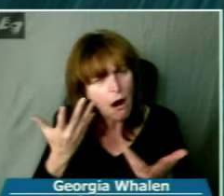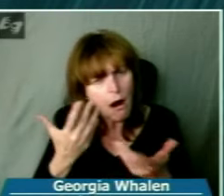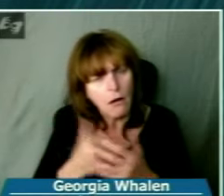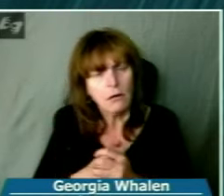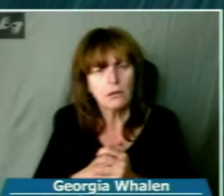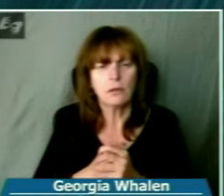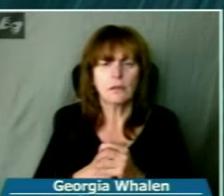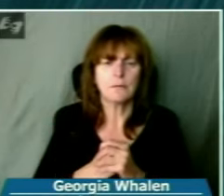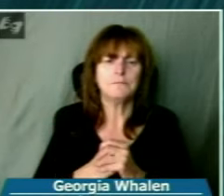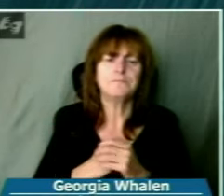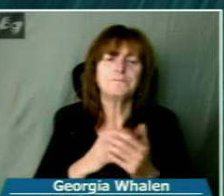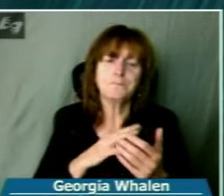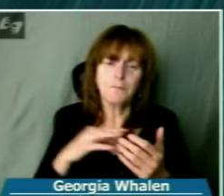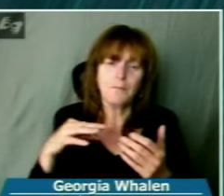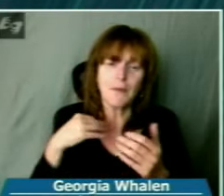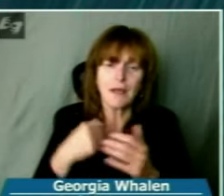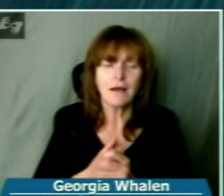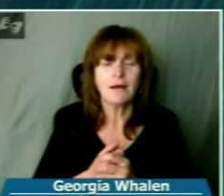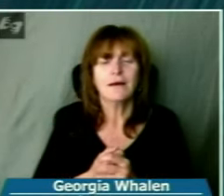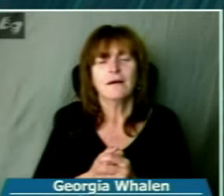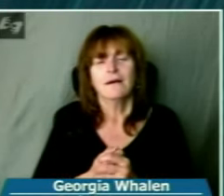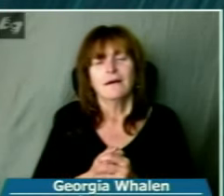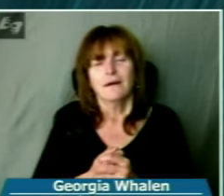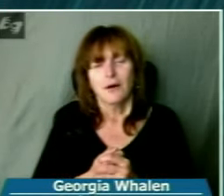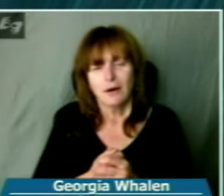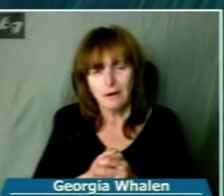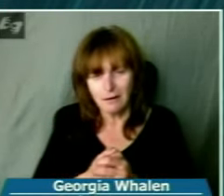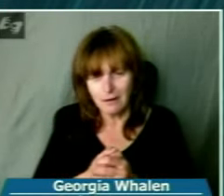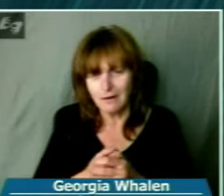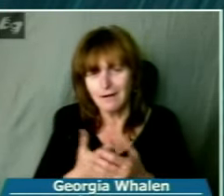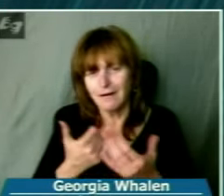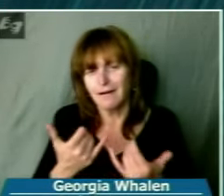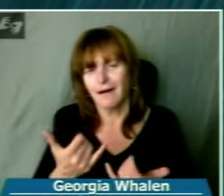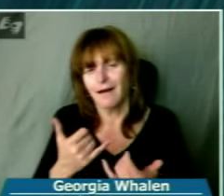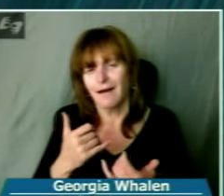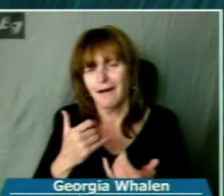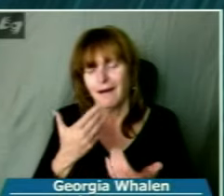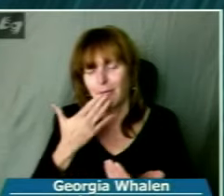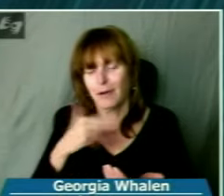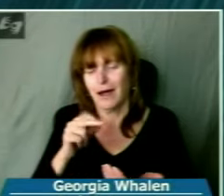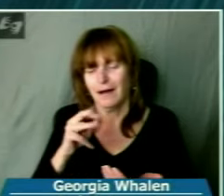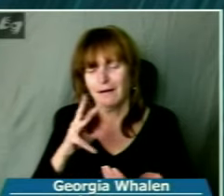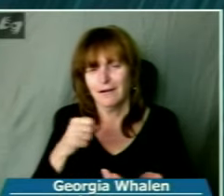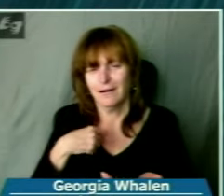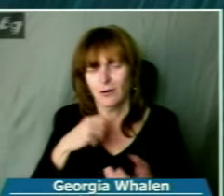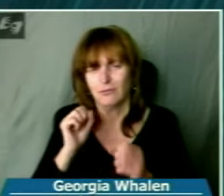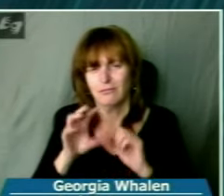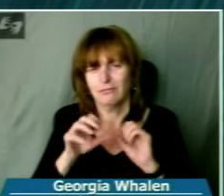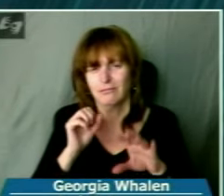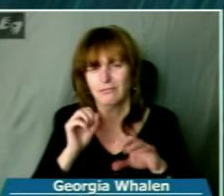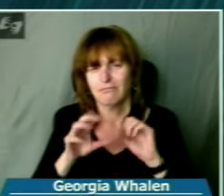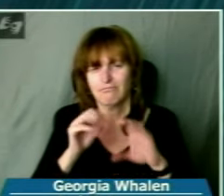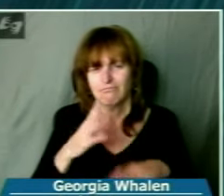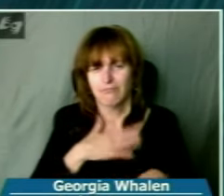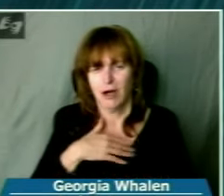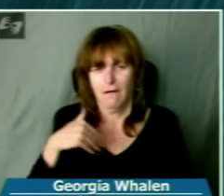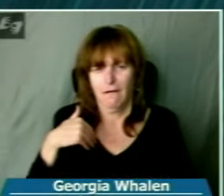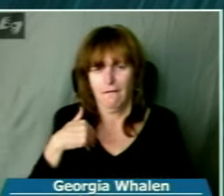community today. First, the wave pool, now the fireworks issue. So, I have to let folks know